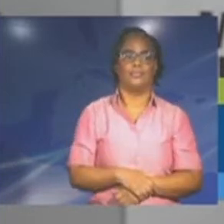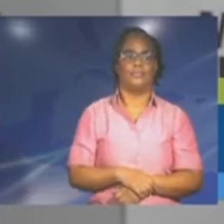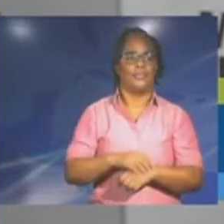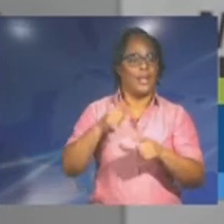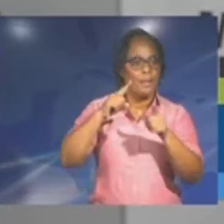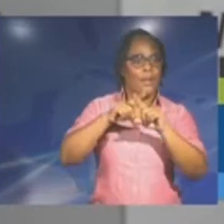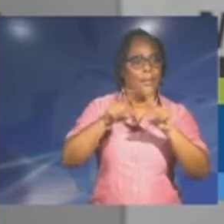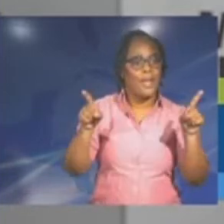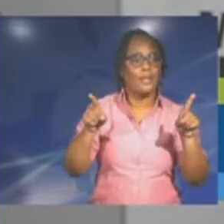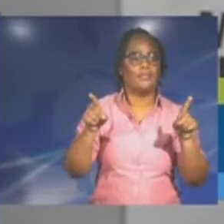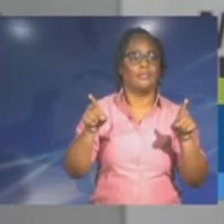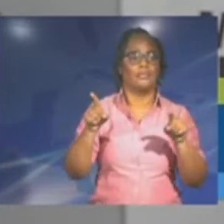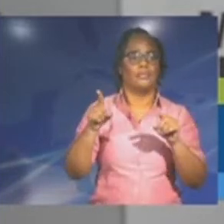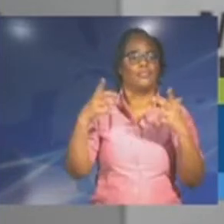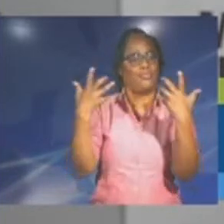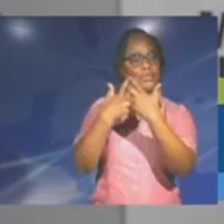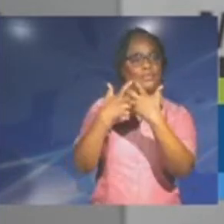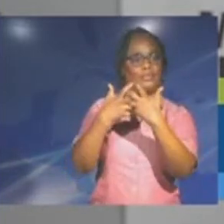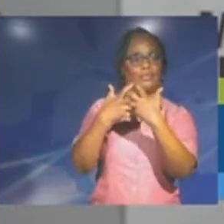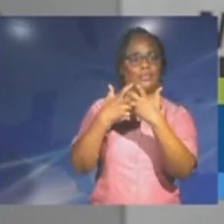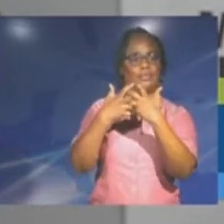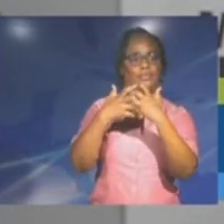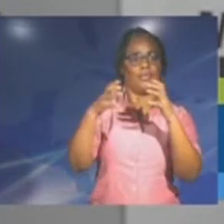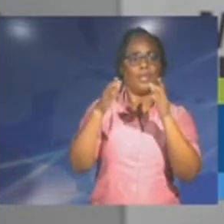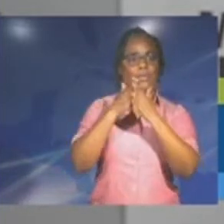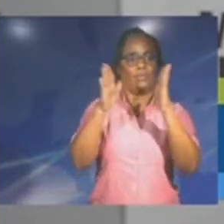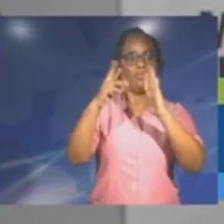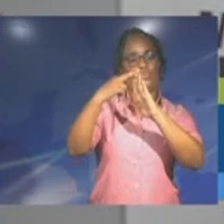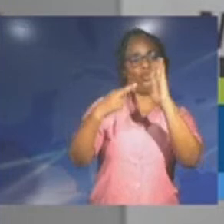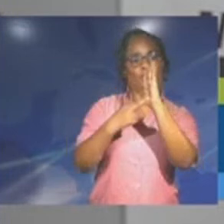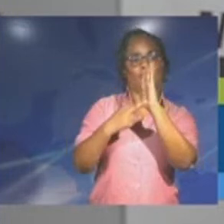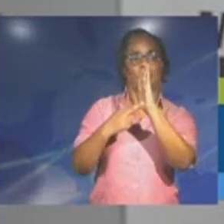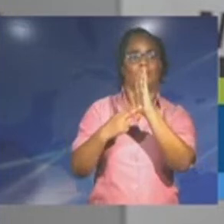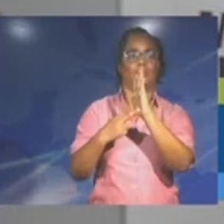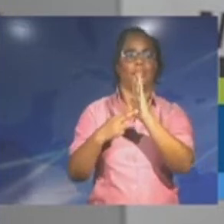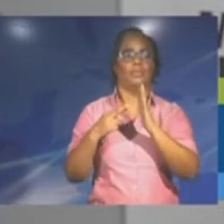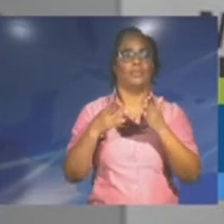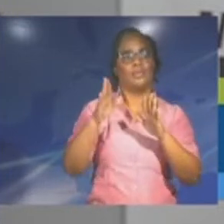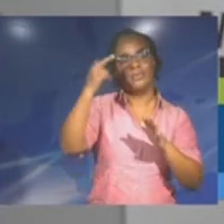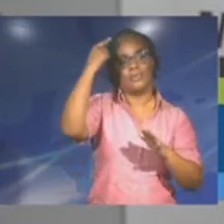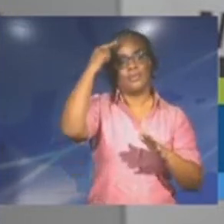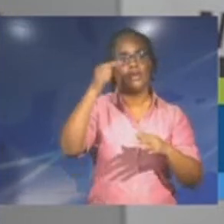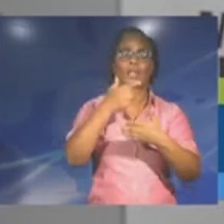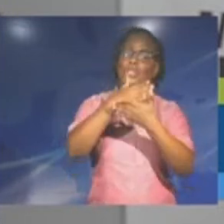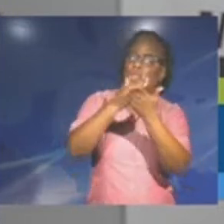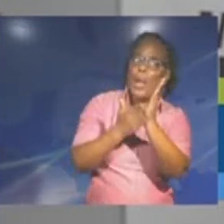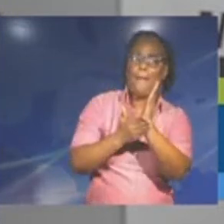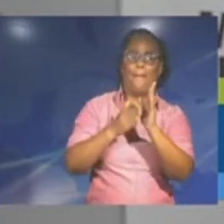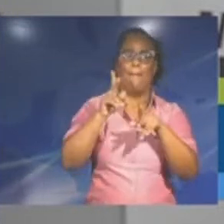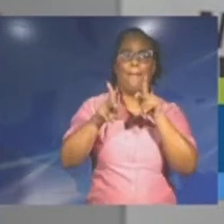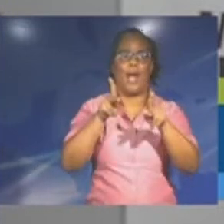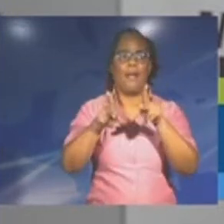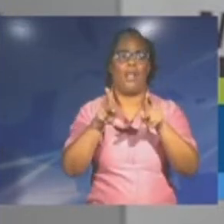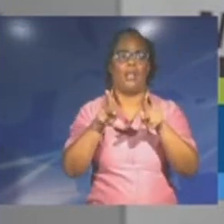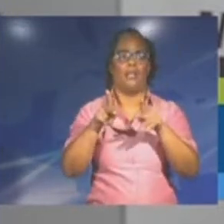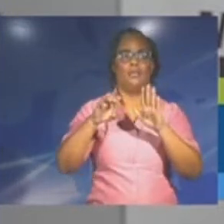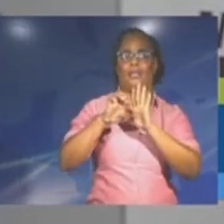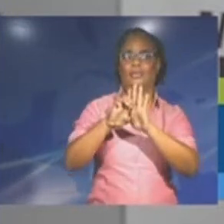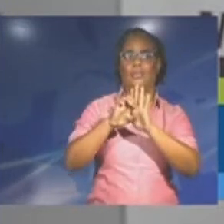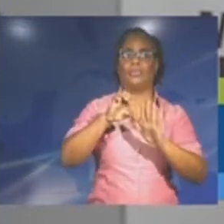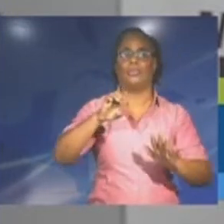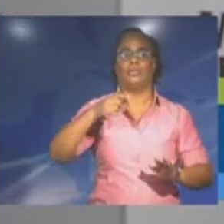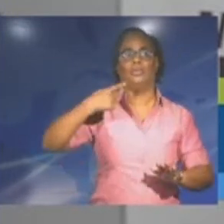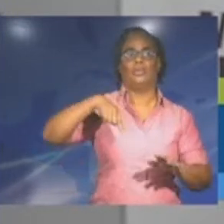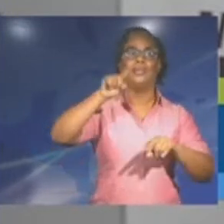regulation, it does allow for certain individuals and certain situations, for example, persons that cannot tolerate a mask, to wear